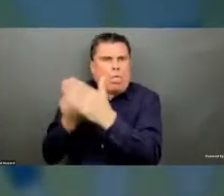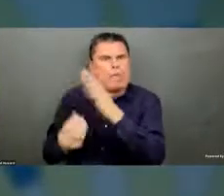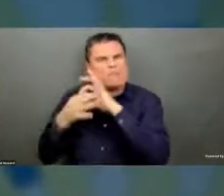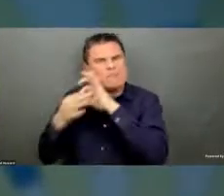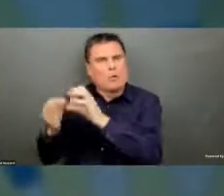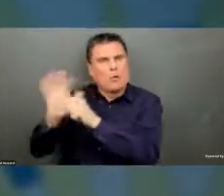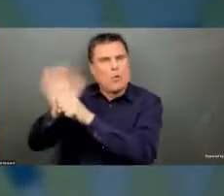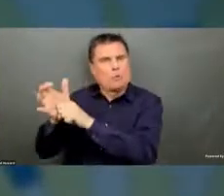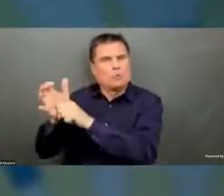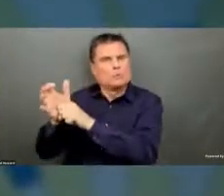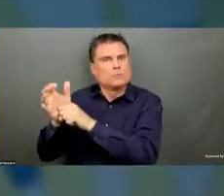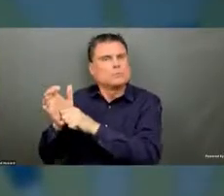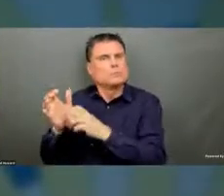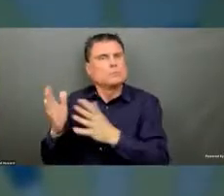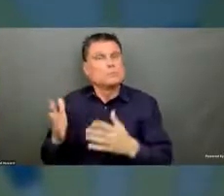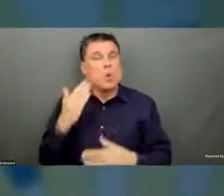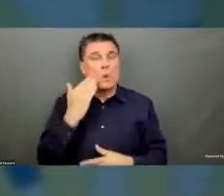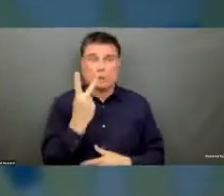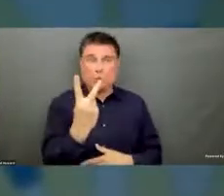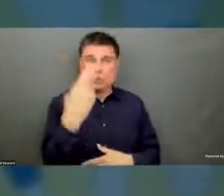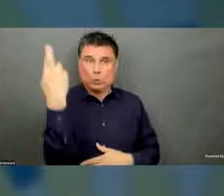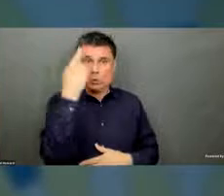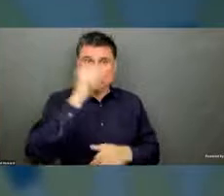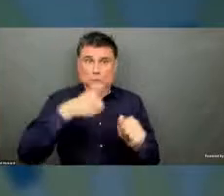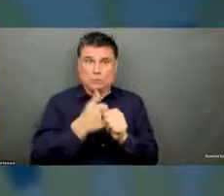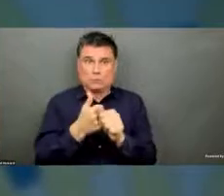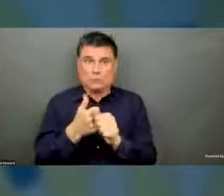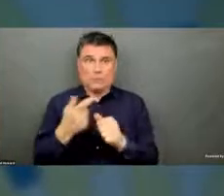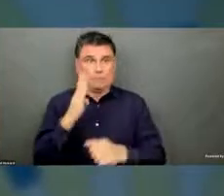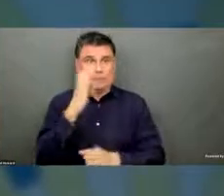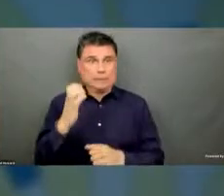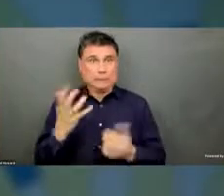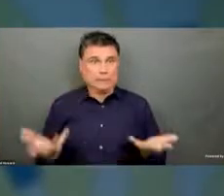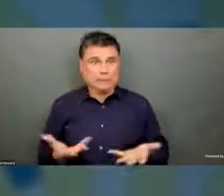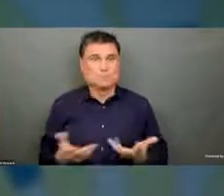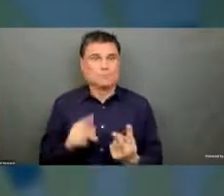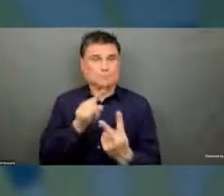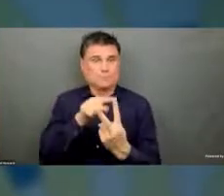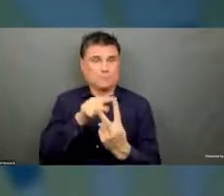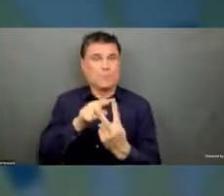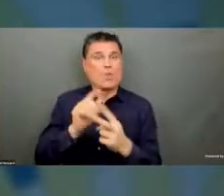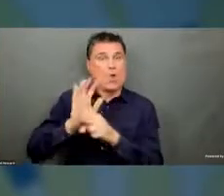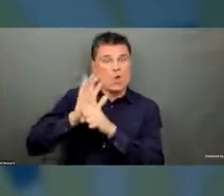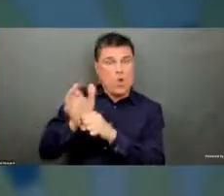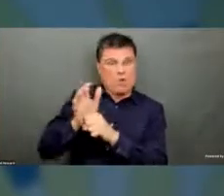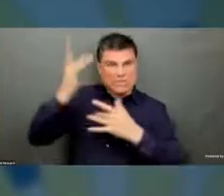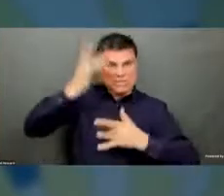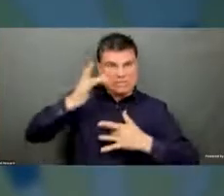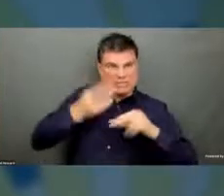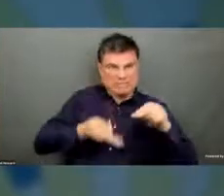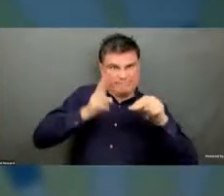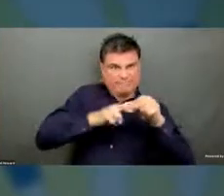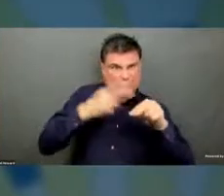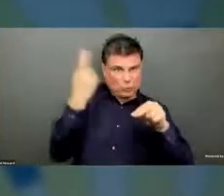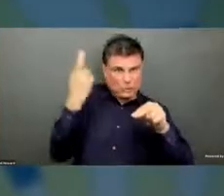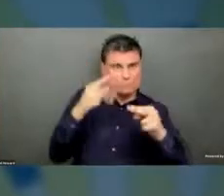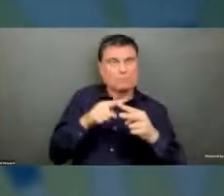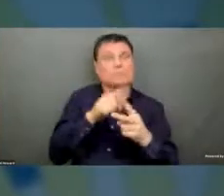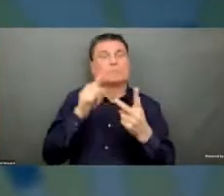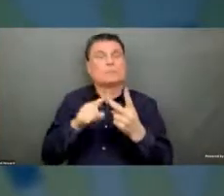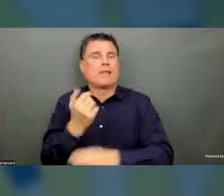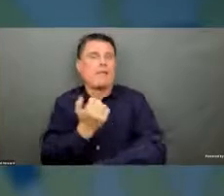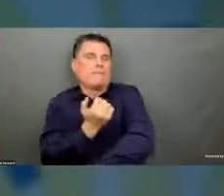which has had impacts on some populations, and we have our overdose crises, which also contributes